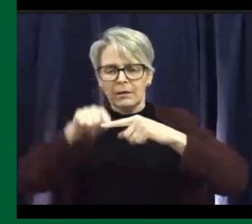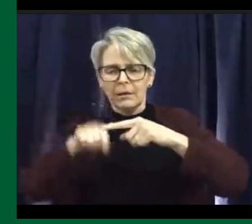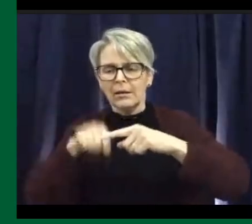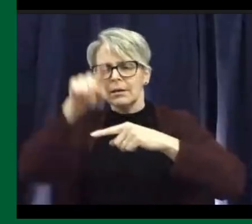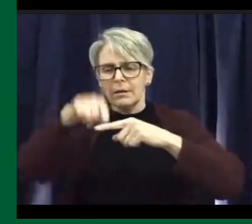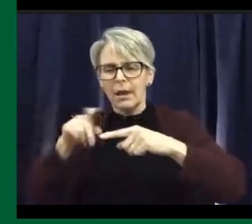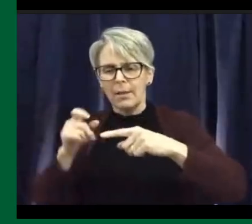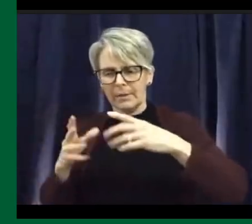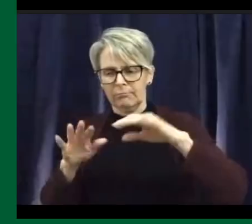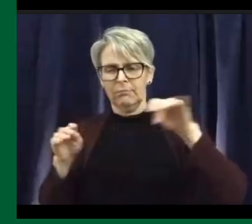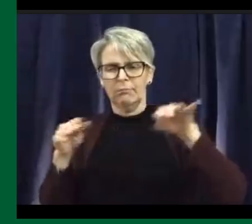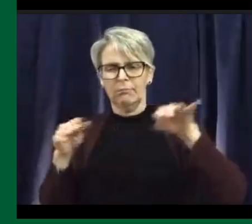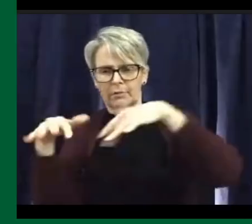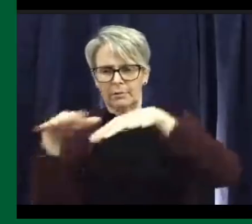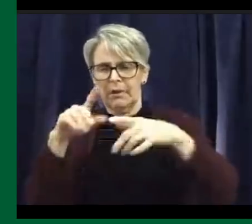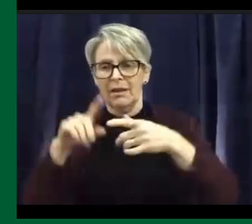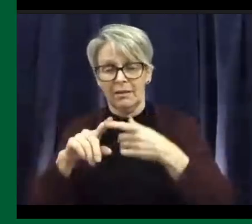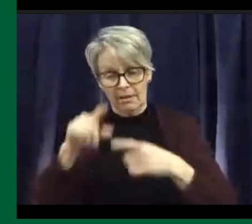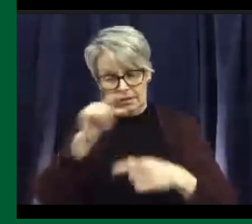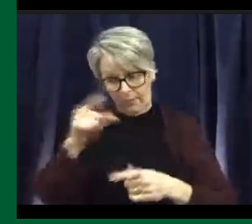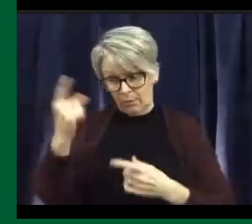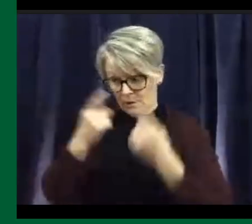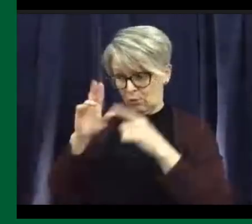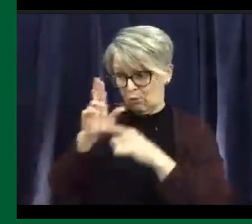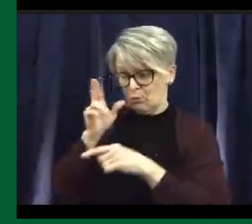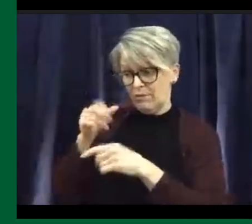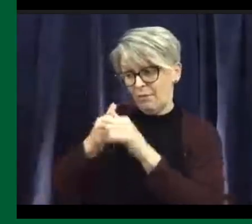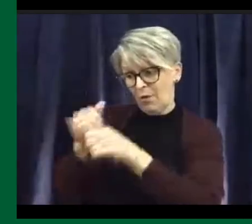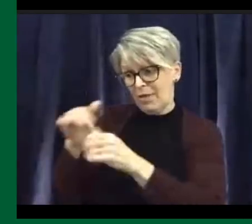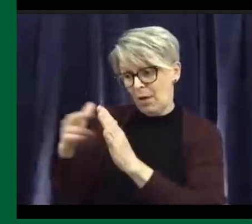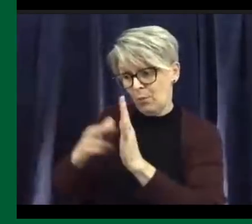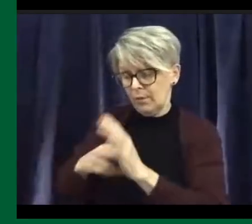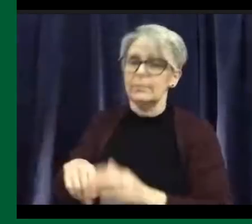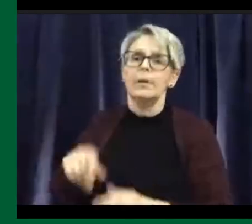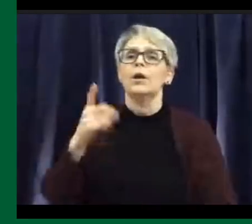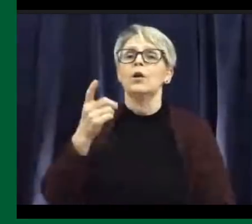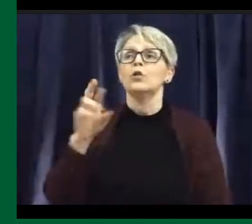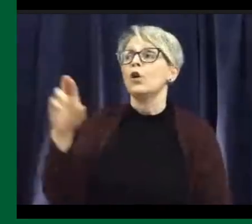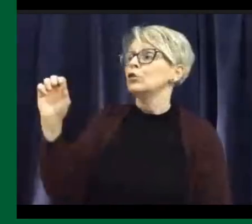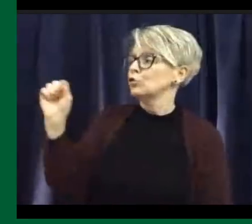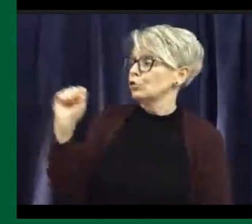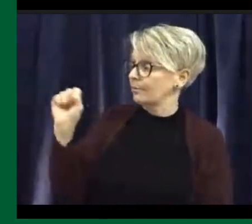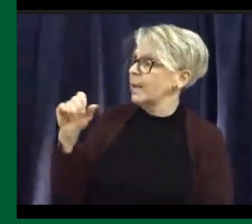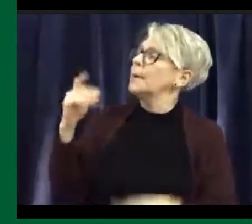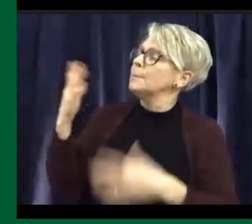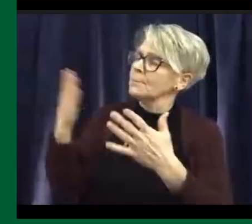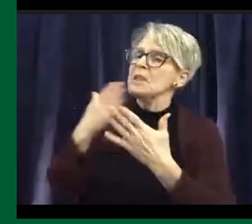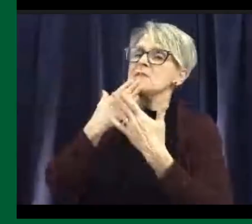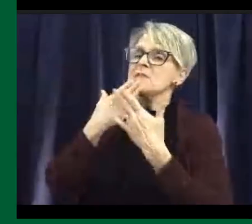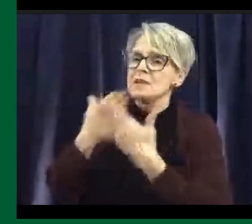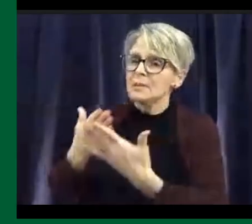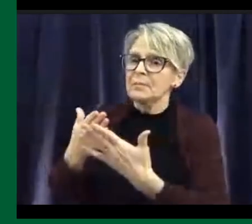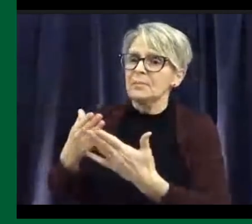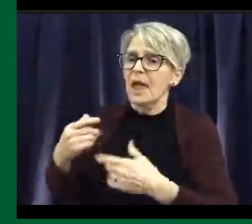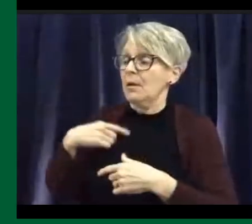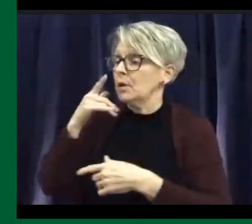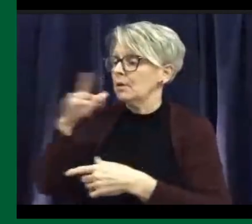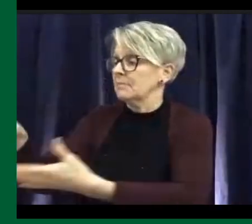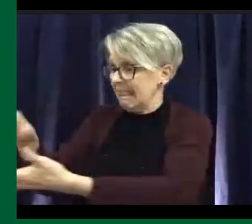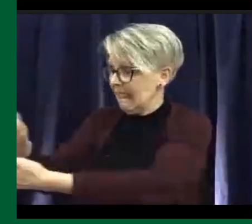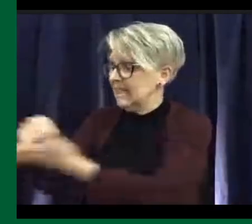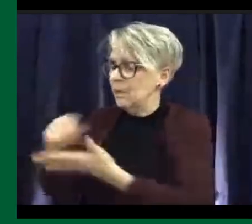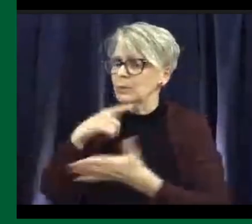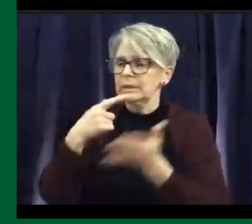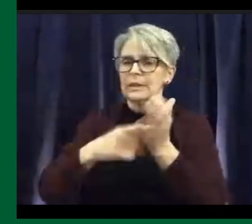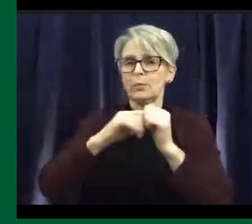government considering these recommendations? Yeah, thank you. So, I will take that back to discussion with the federal government, because obviously